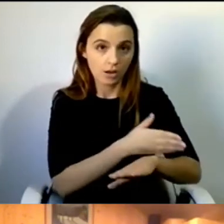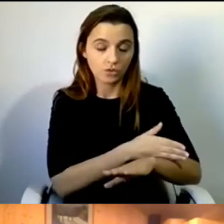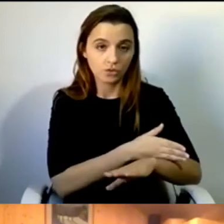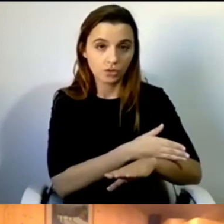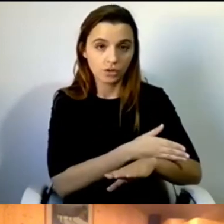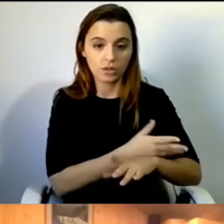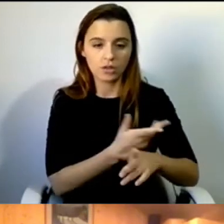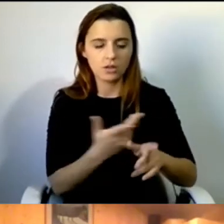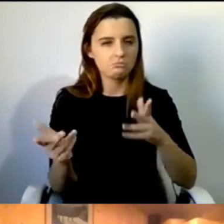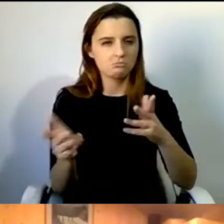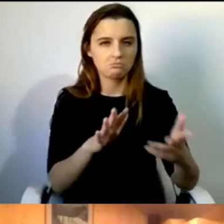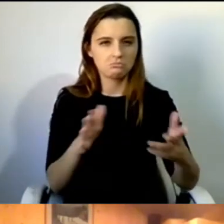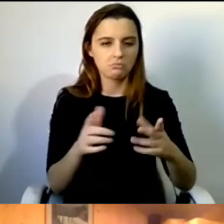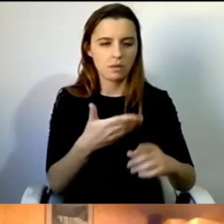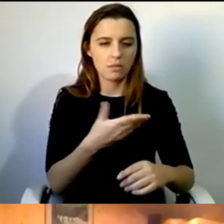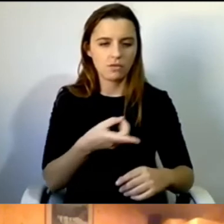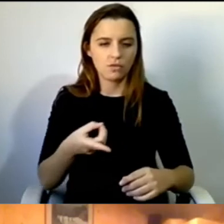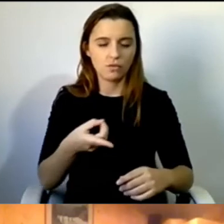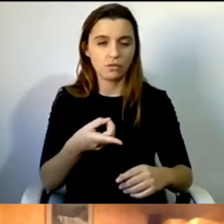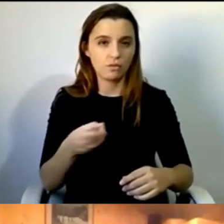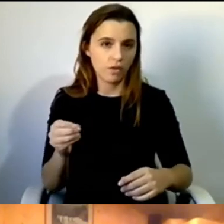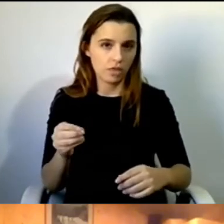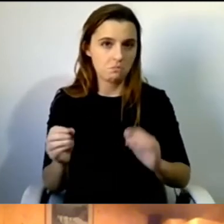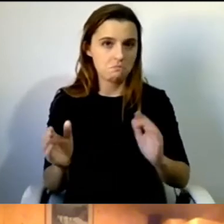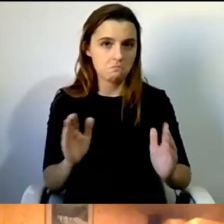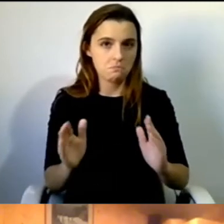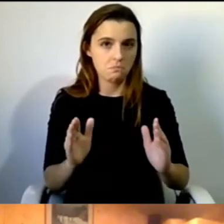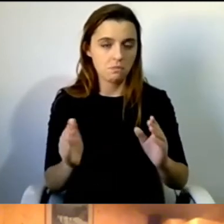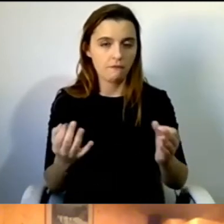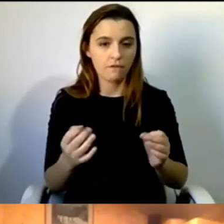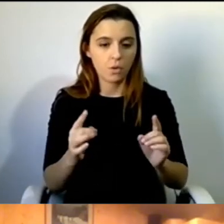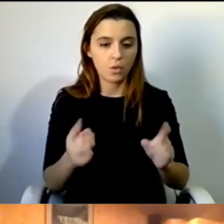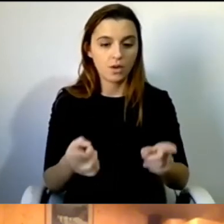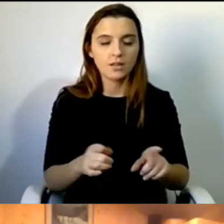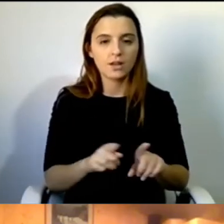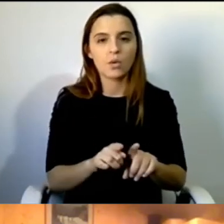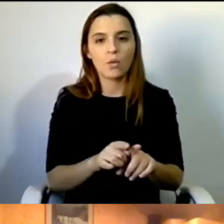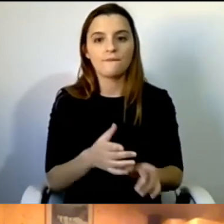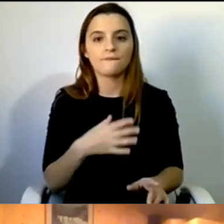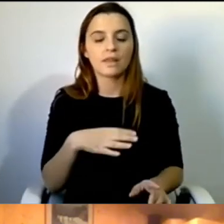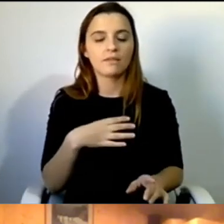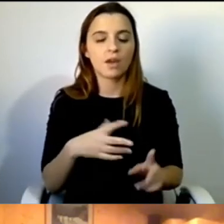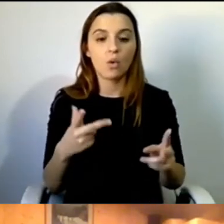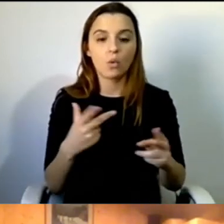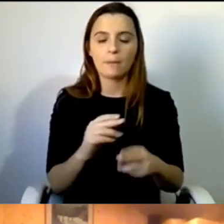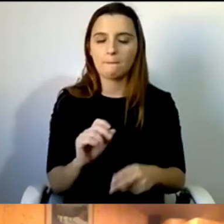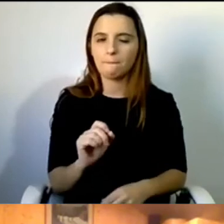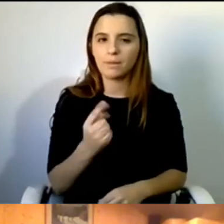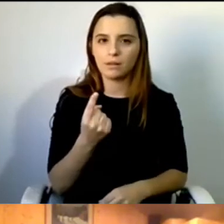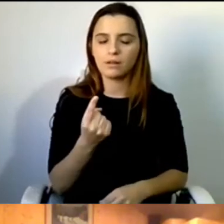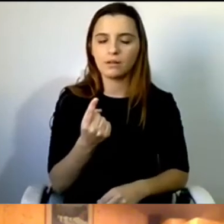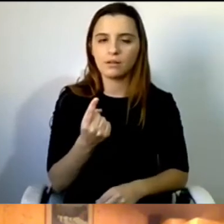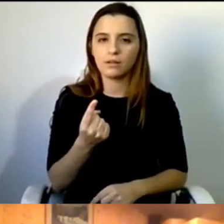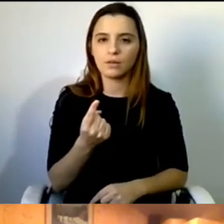the first time, there wasn't really a main way to assess.